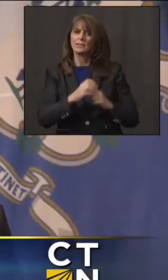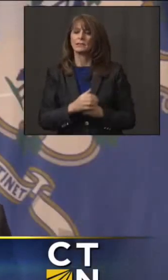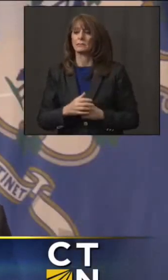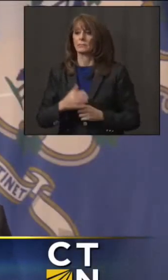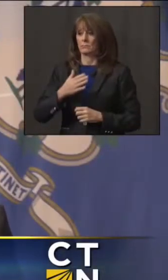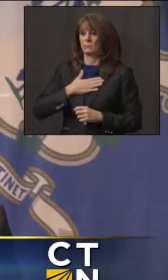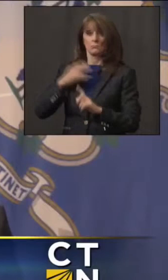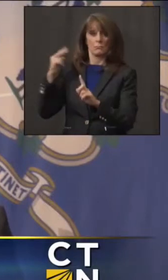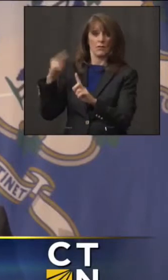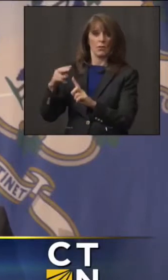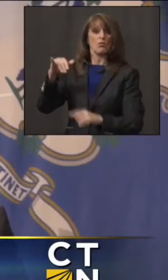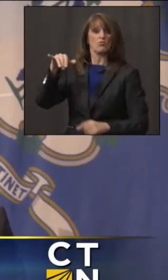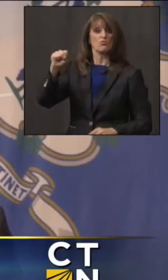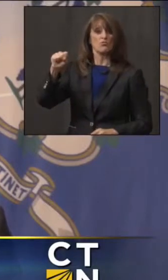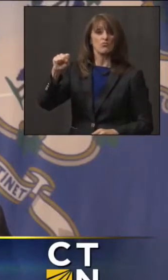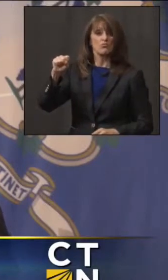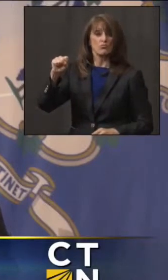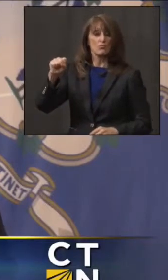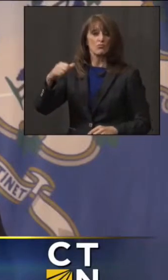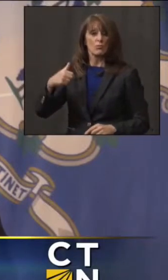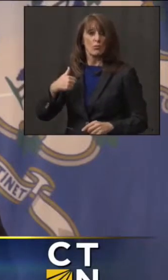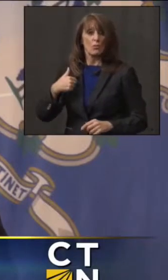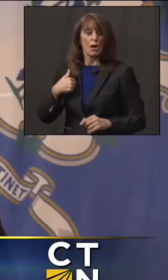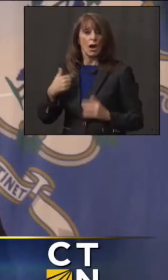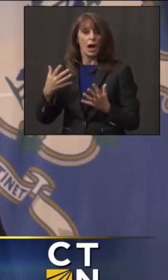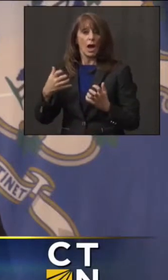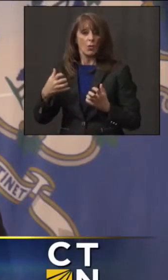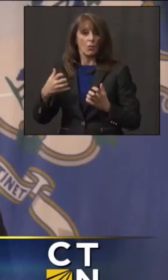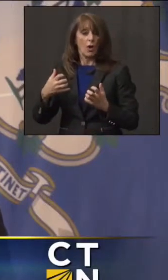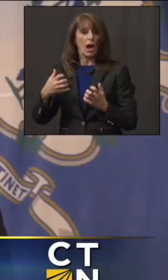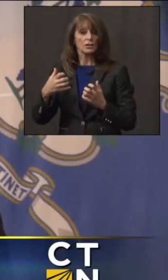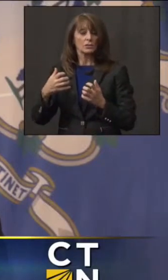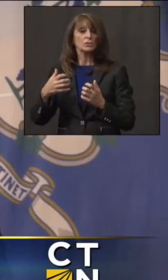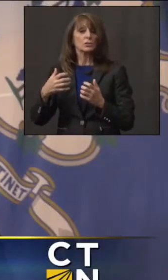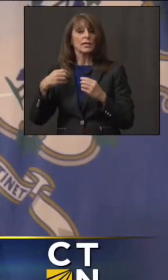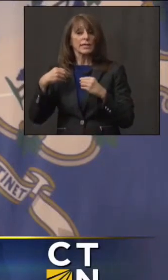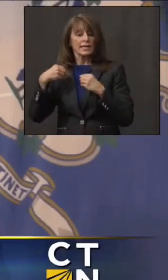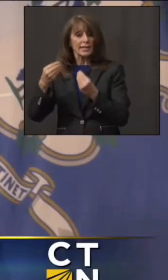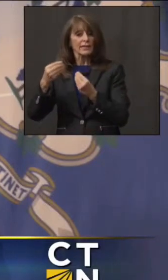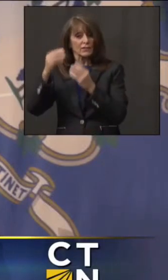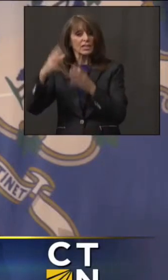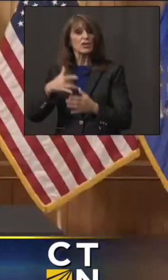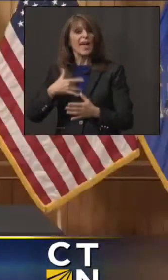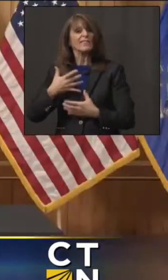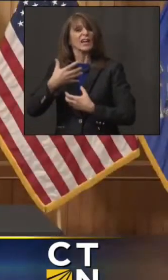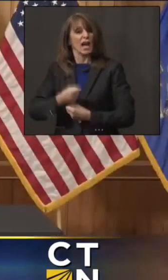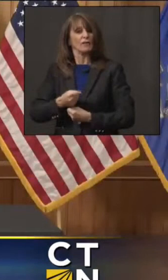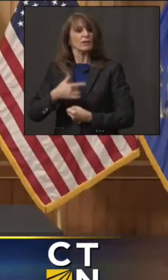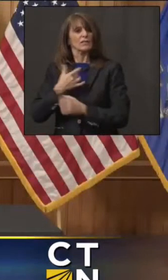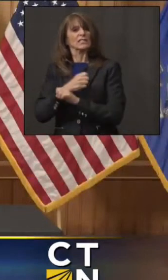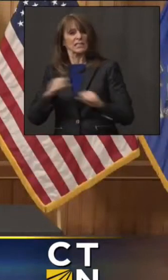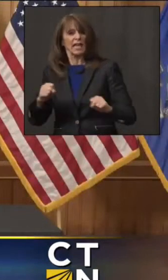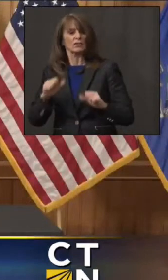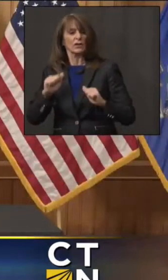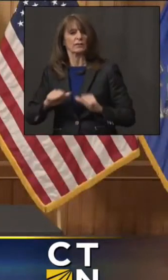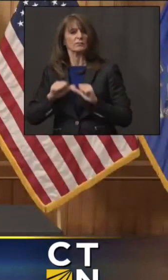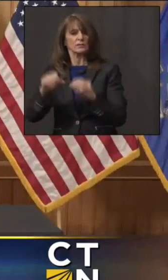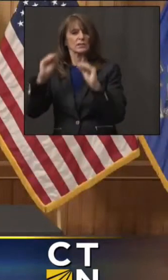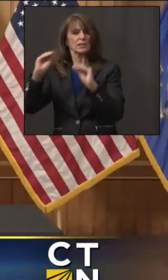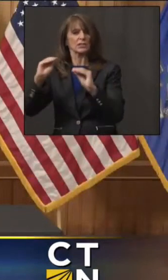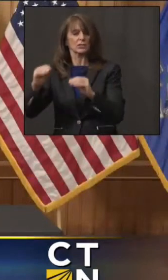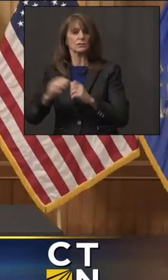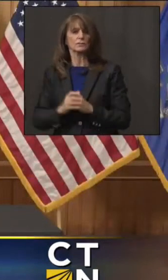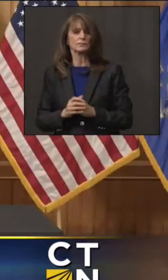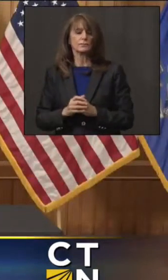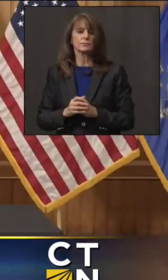view. I'm doing everything I can to give teachers confidence to teach. All right, and just one more if I could. Maybe this one's for